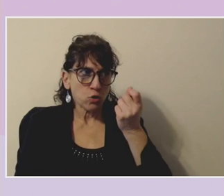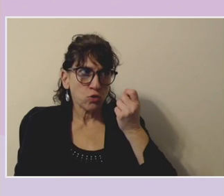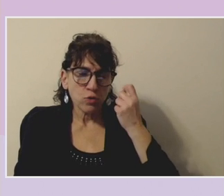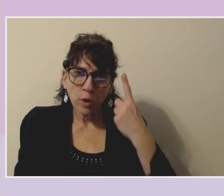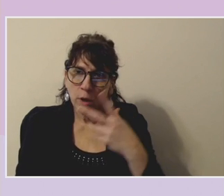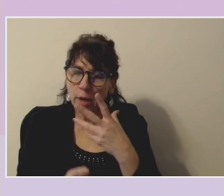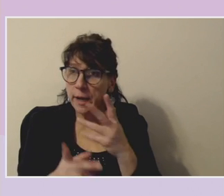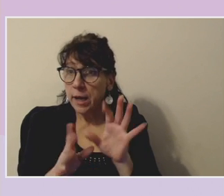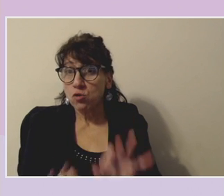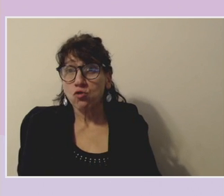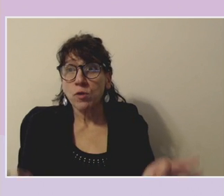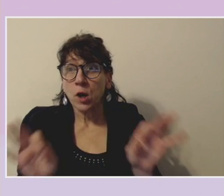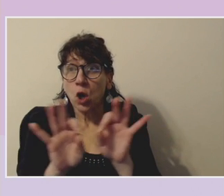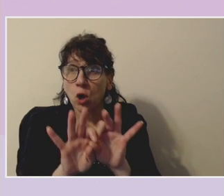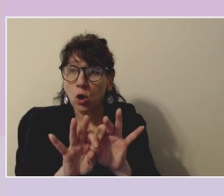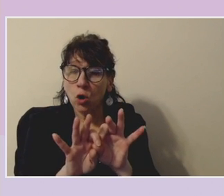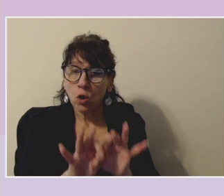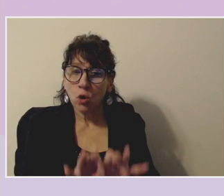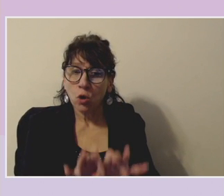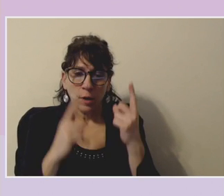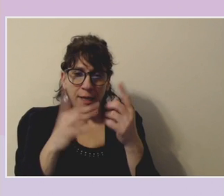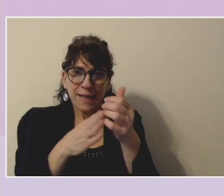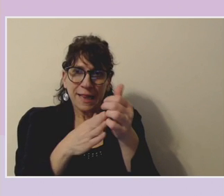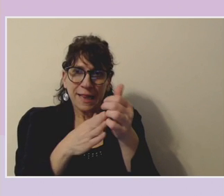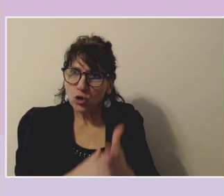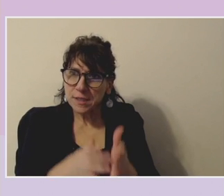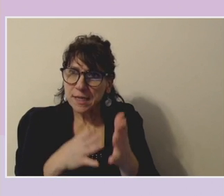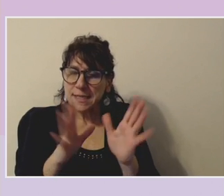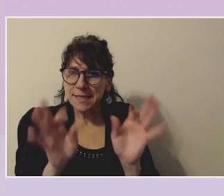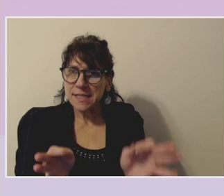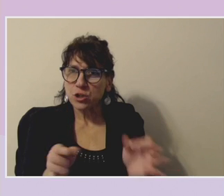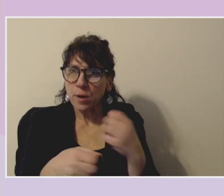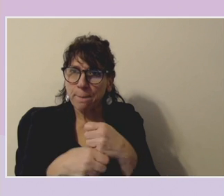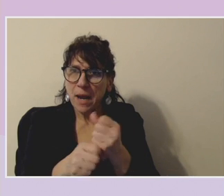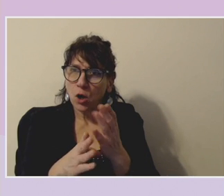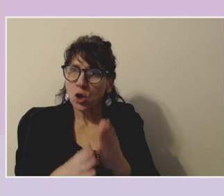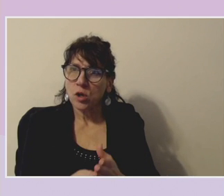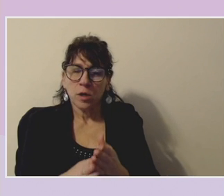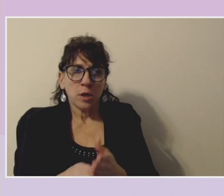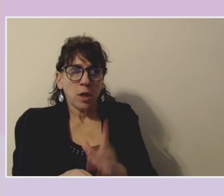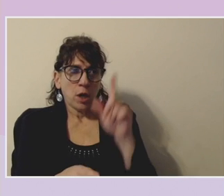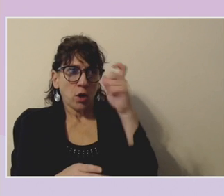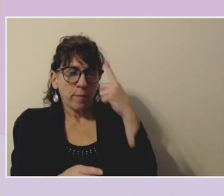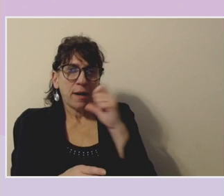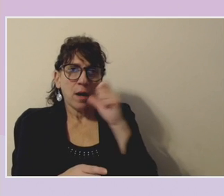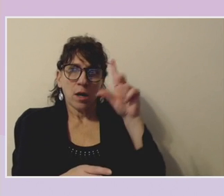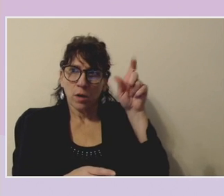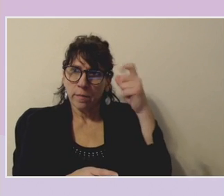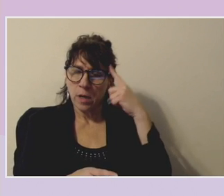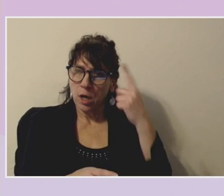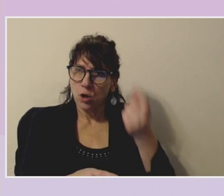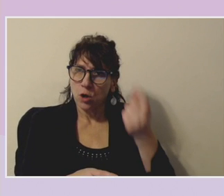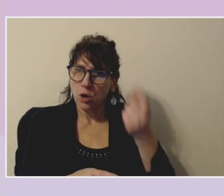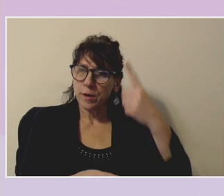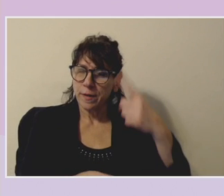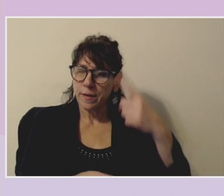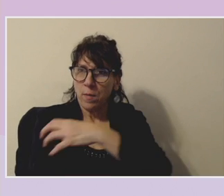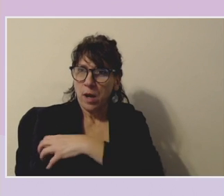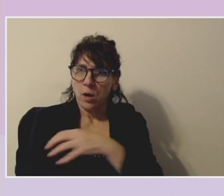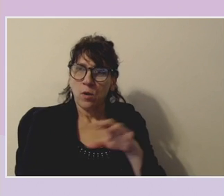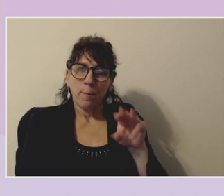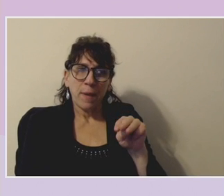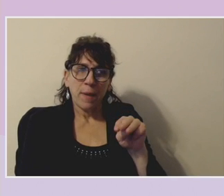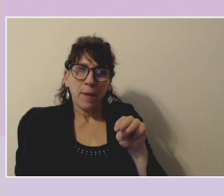critical thought leaders, decision makers, governmental and non-governmental, understood the power of Medicaid as a